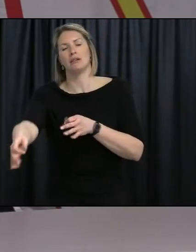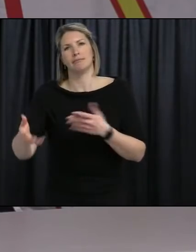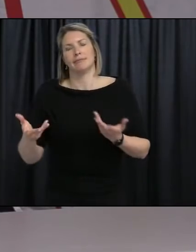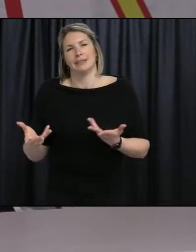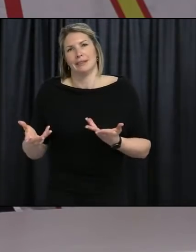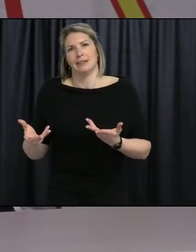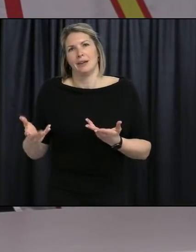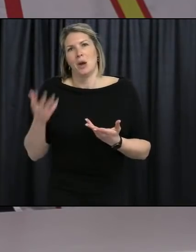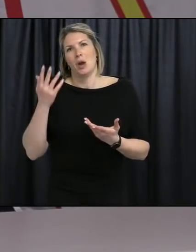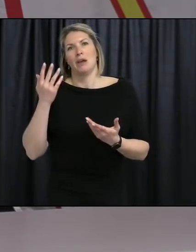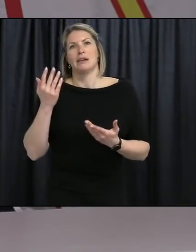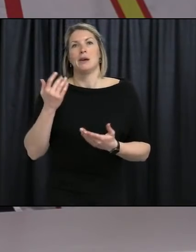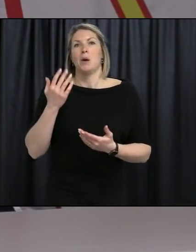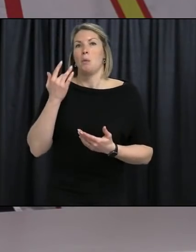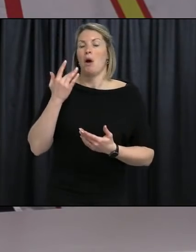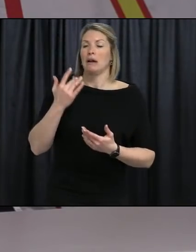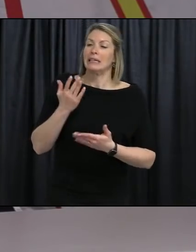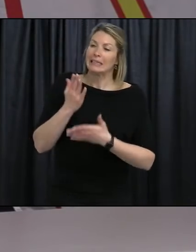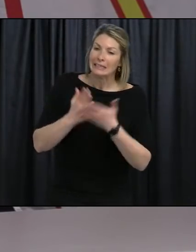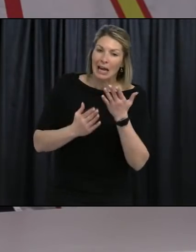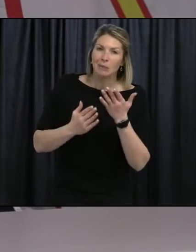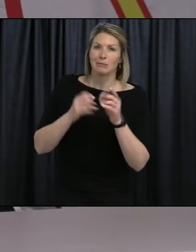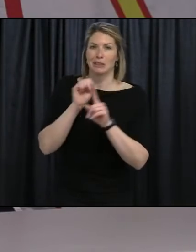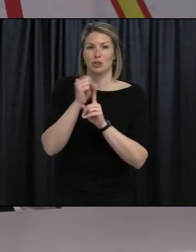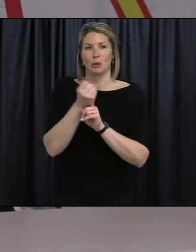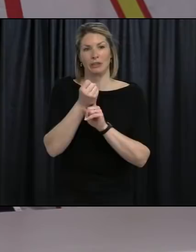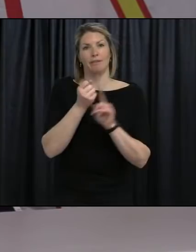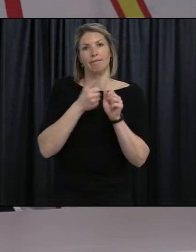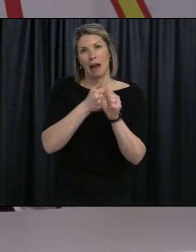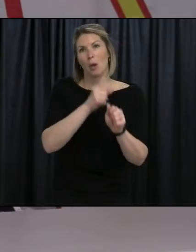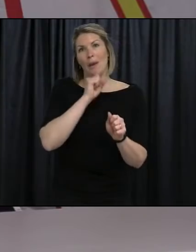age category, and for some people it may not. But